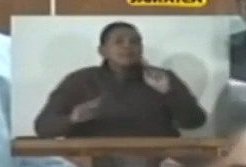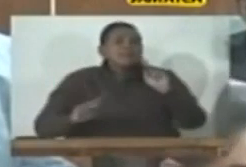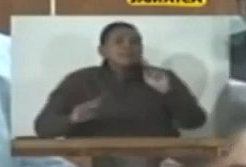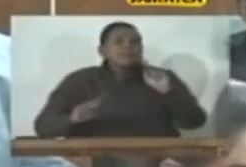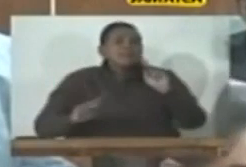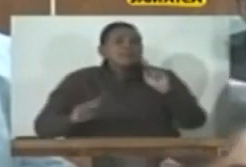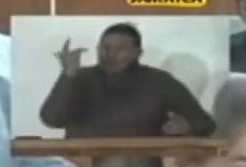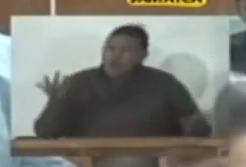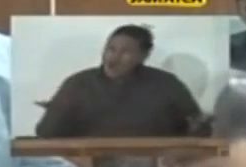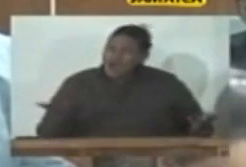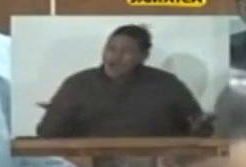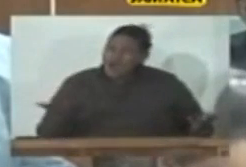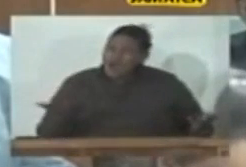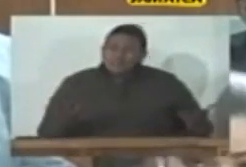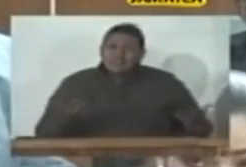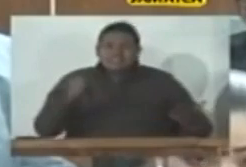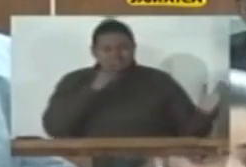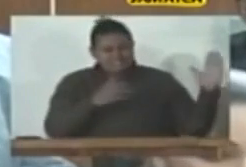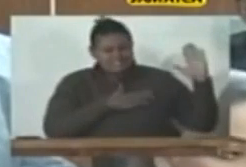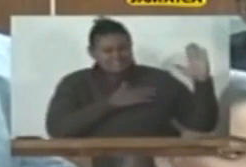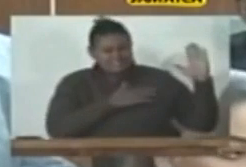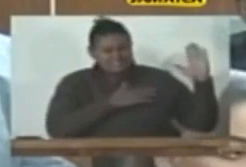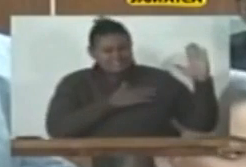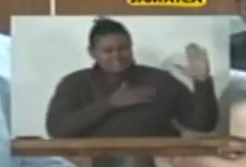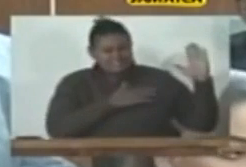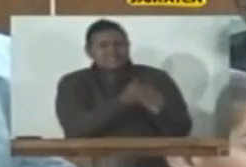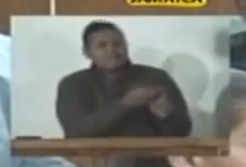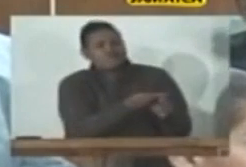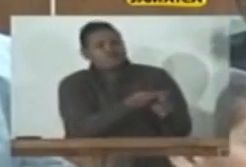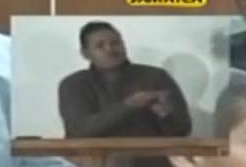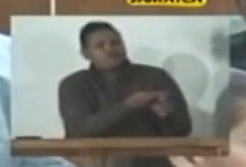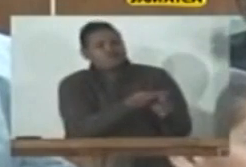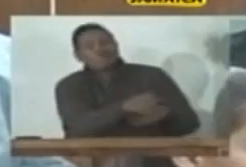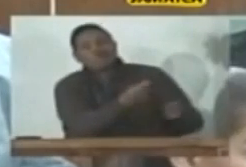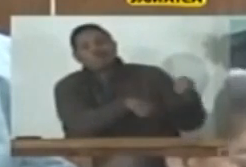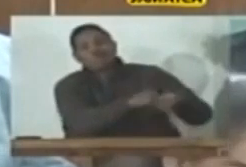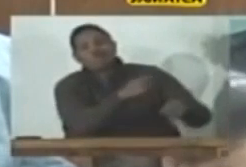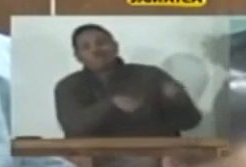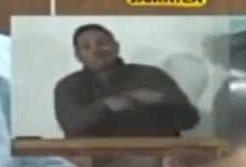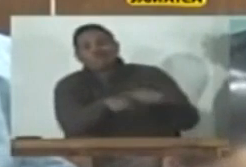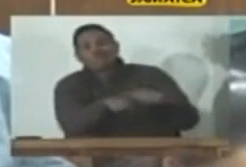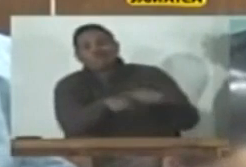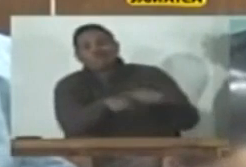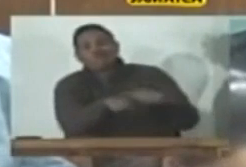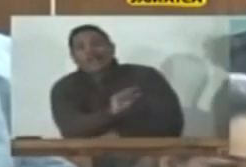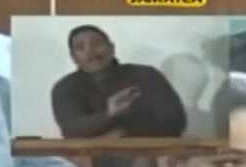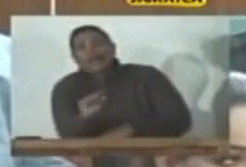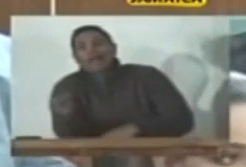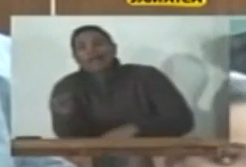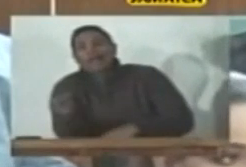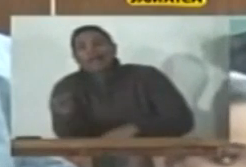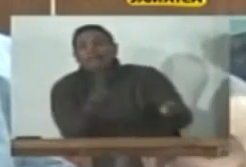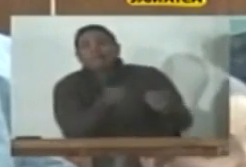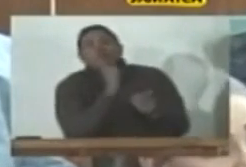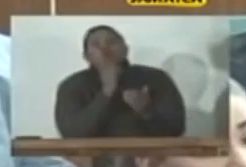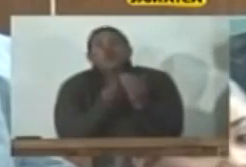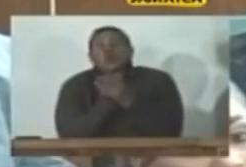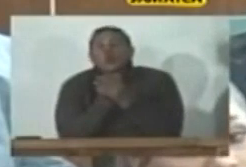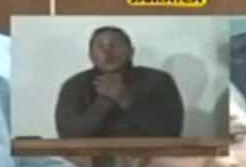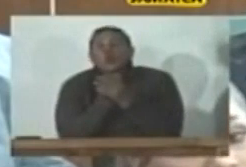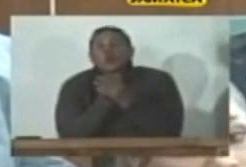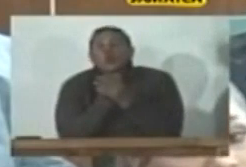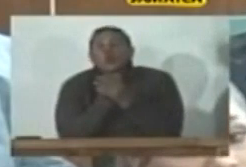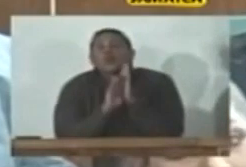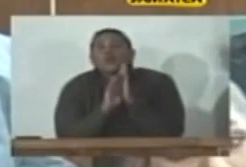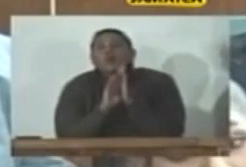shortchanged by sluggish growth? And what choices is this government making that are causing our people to be